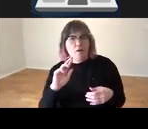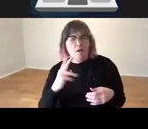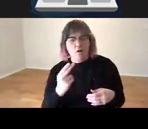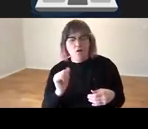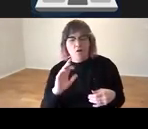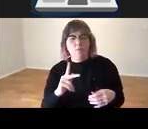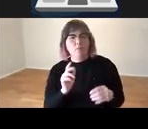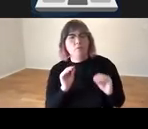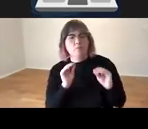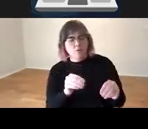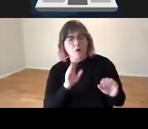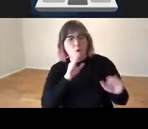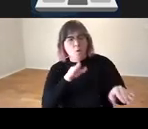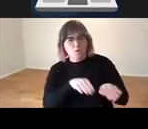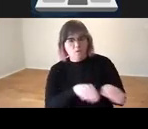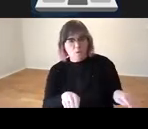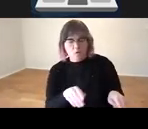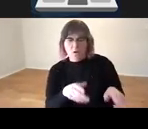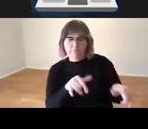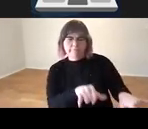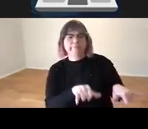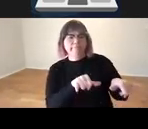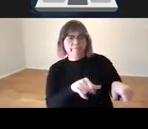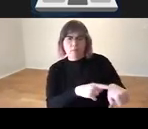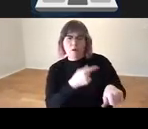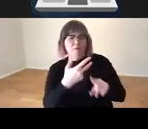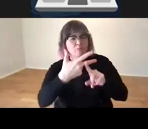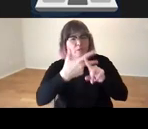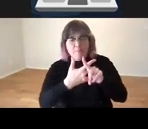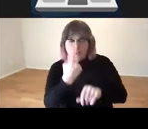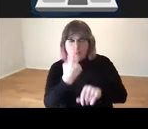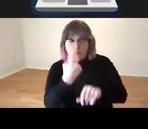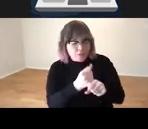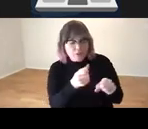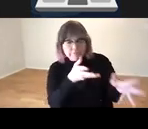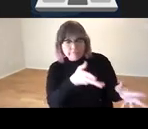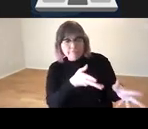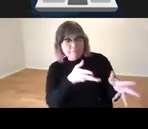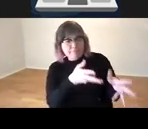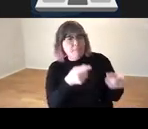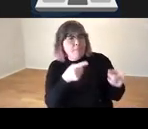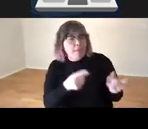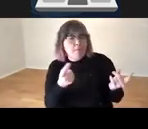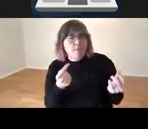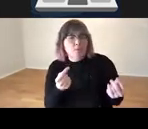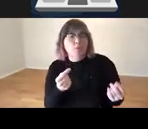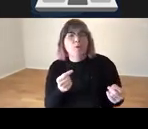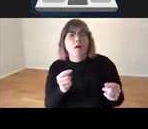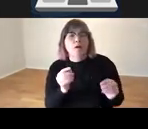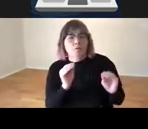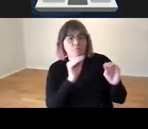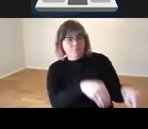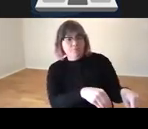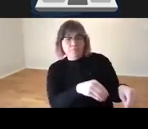floor for a very long deployments. It could be 3 months, it could be a year. And what happens is these get deployed